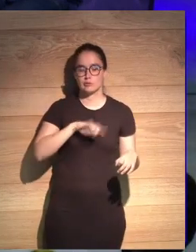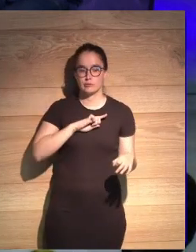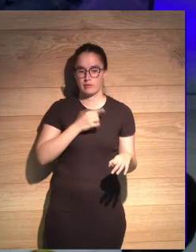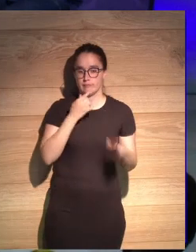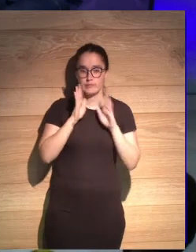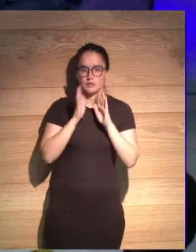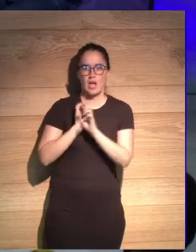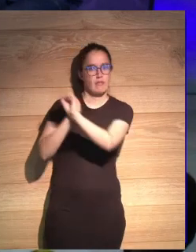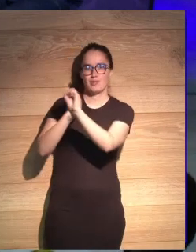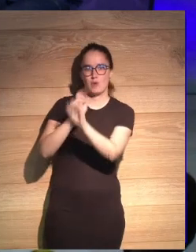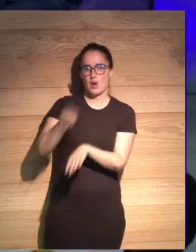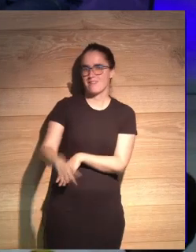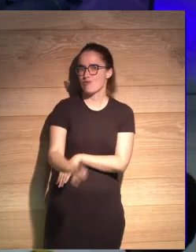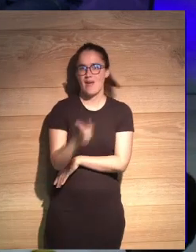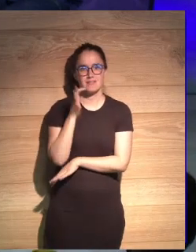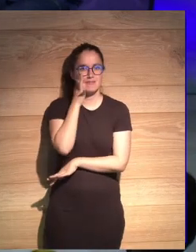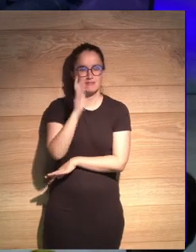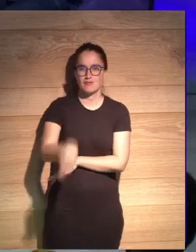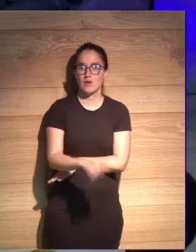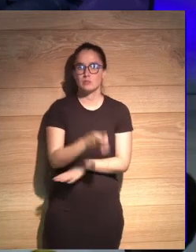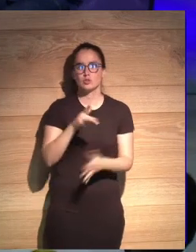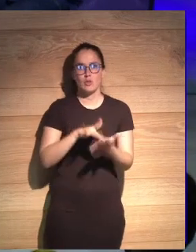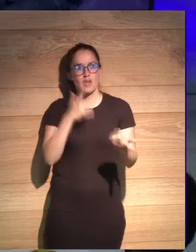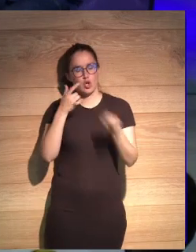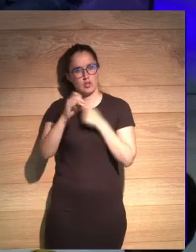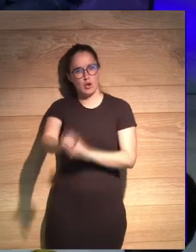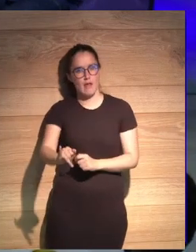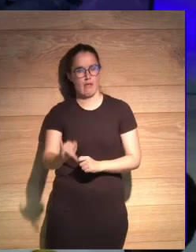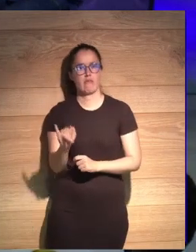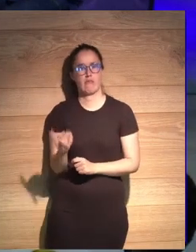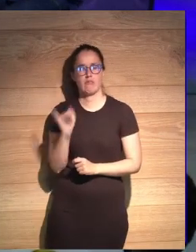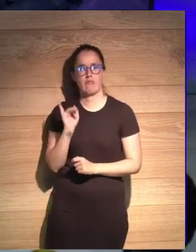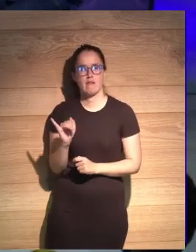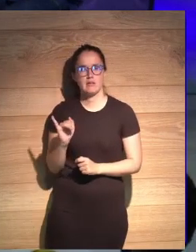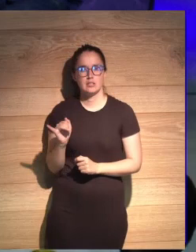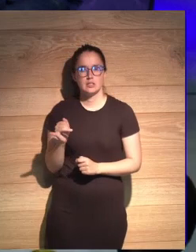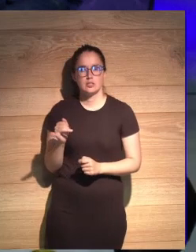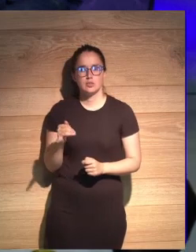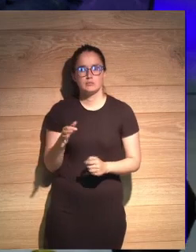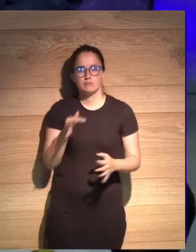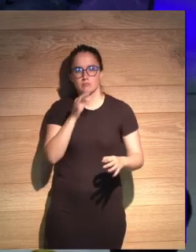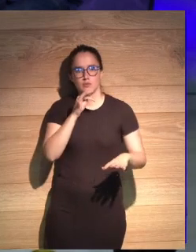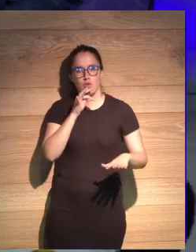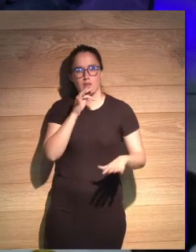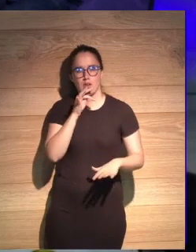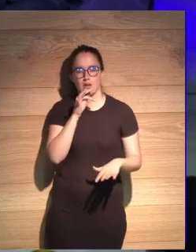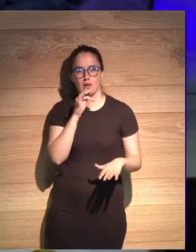times, even though we say so, we are not addicted, because we still have a control over what we do.